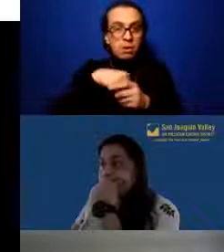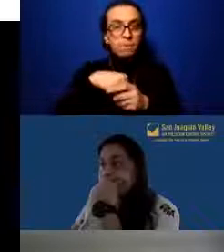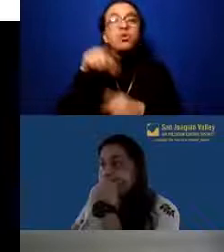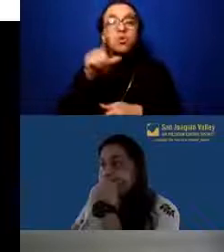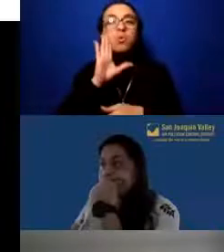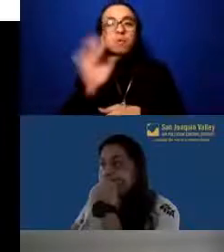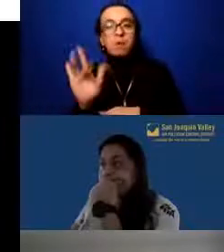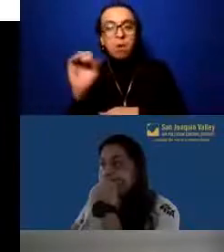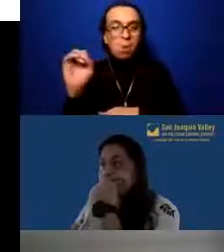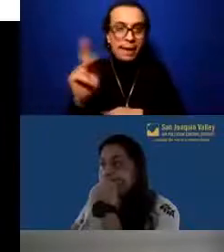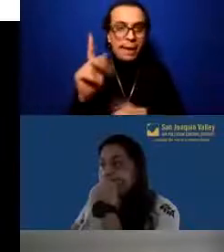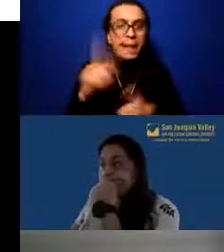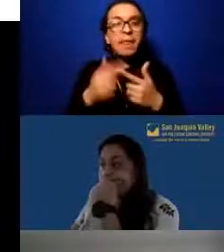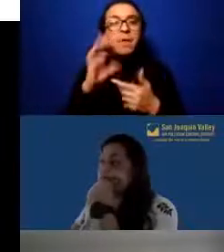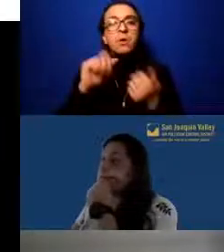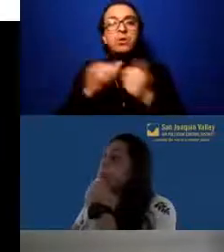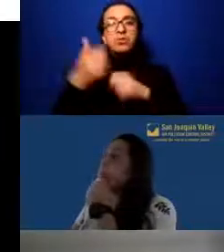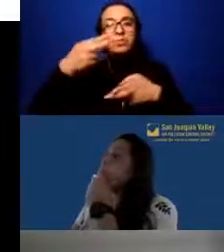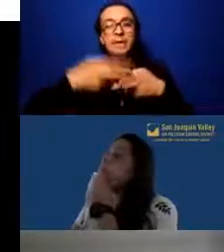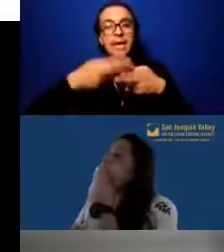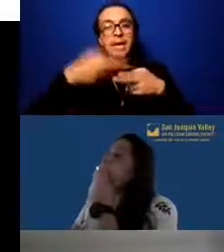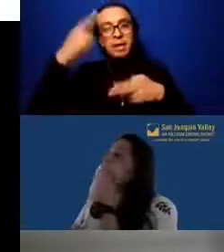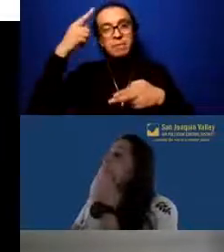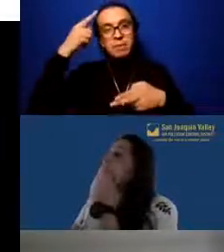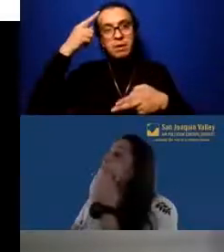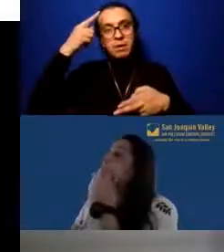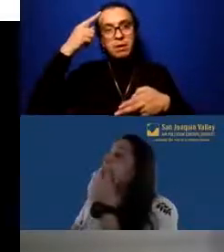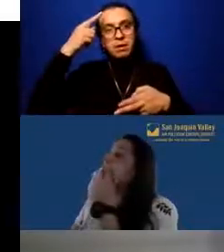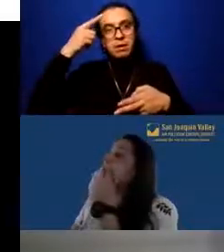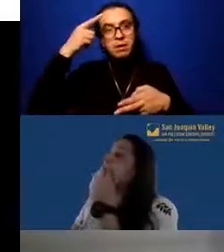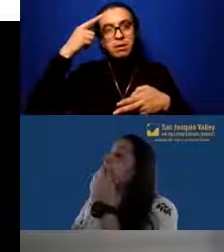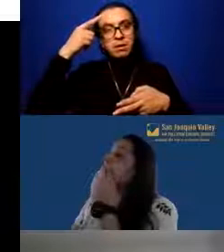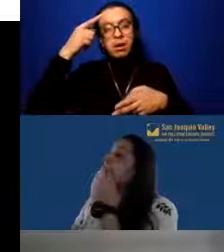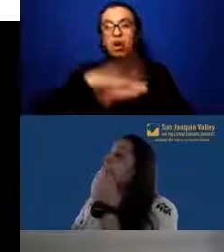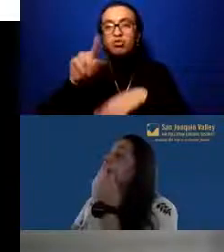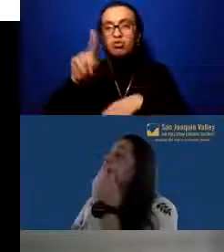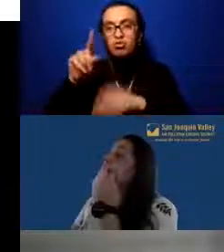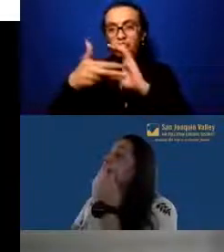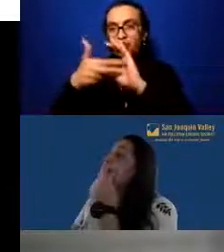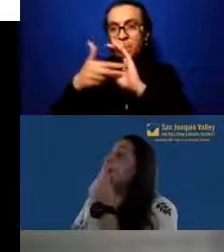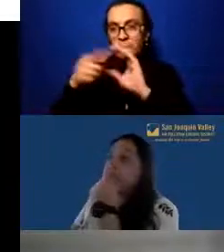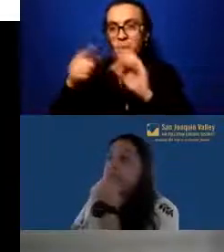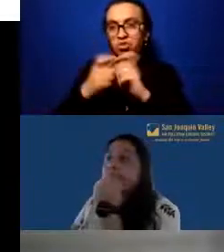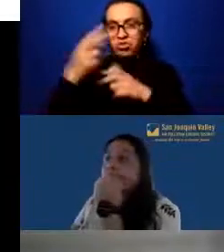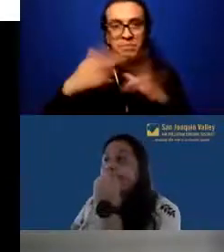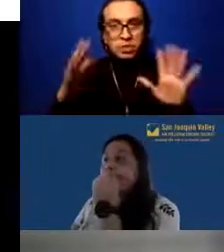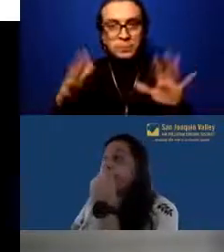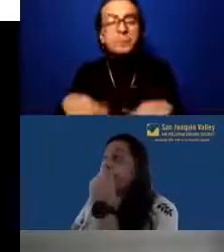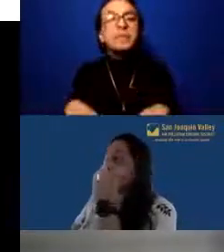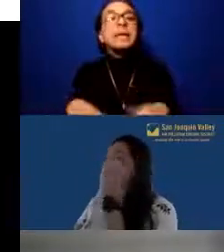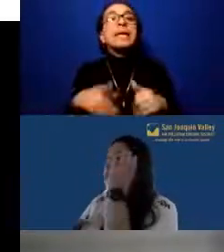it'll change the name to those people who are present with you. Now, to close this screen, on the